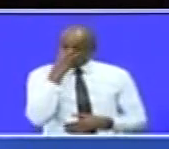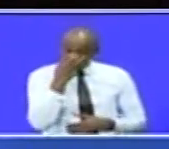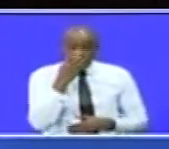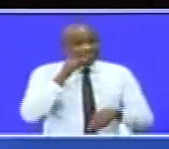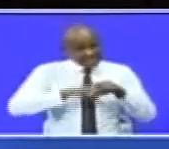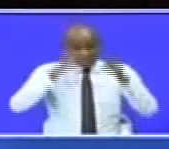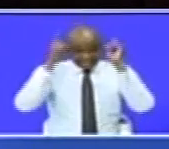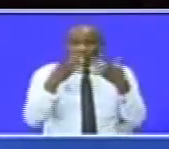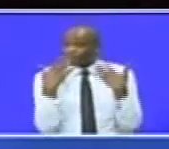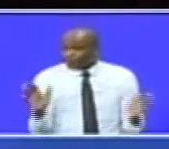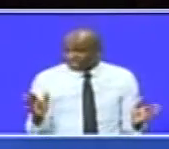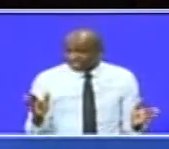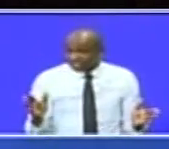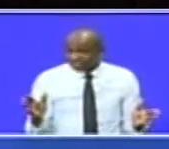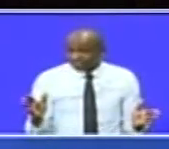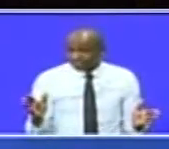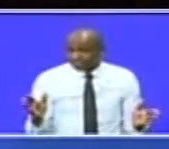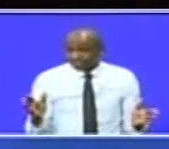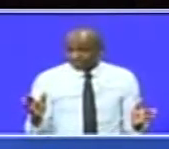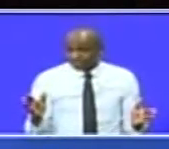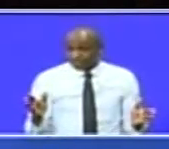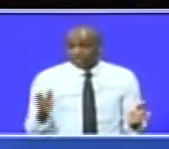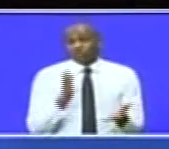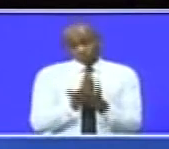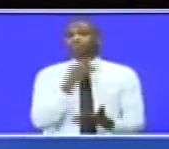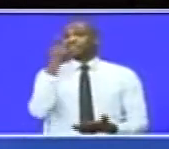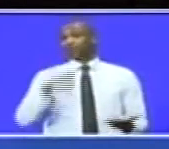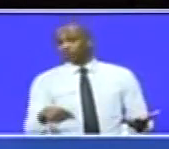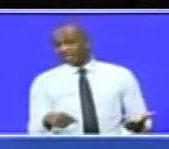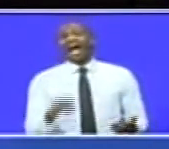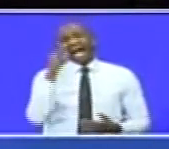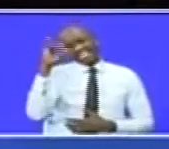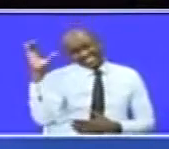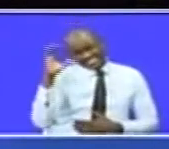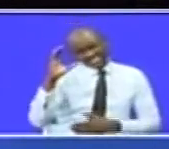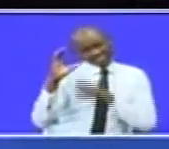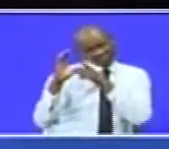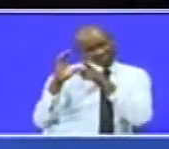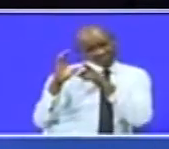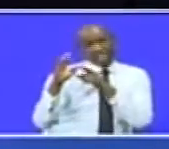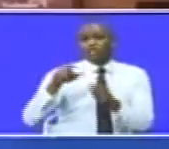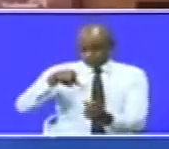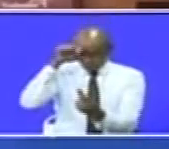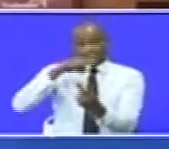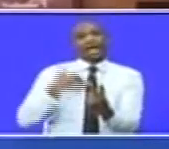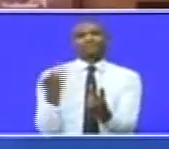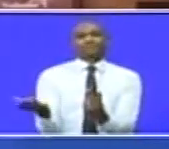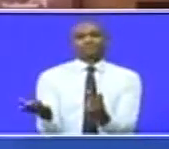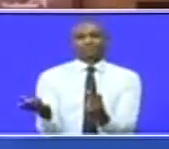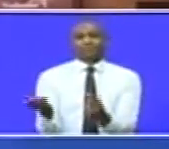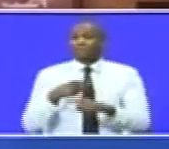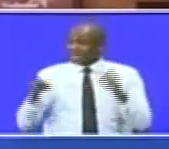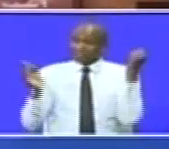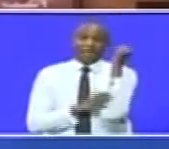the ruling was made. But of course I say that ICC had a choice.